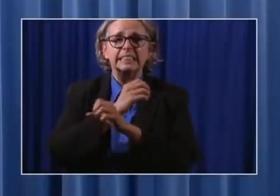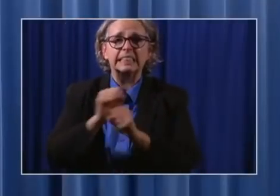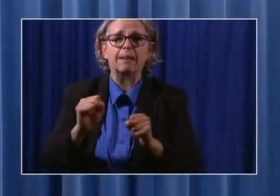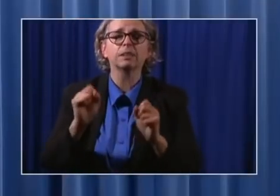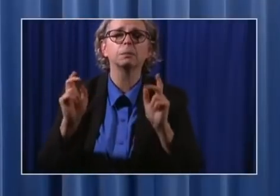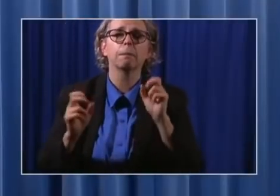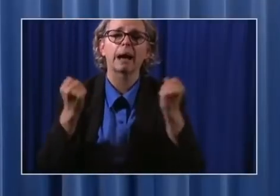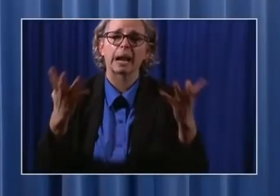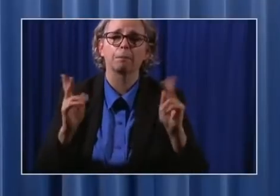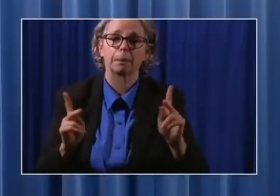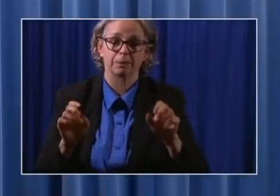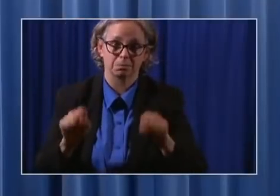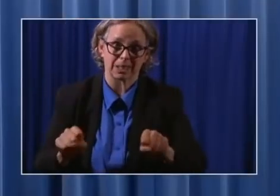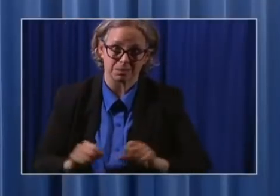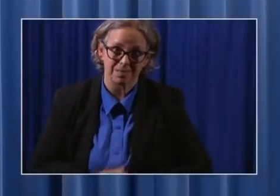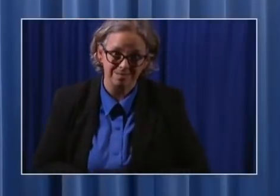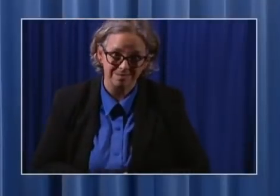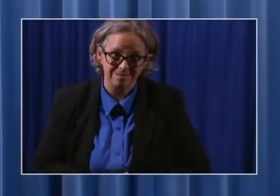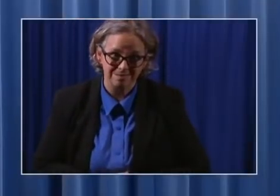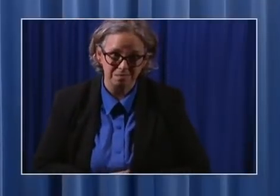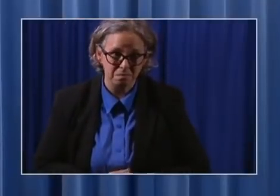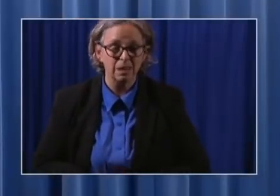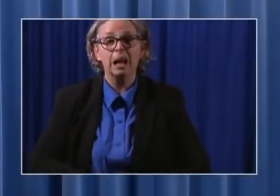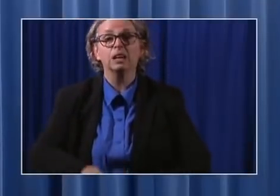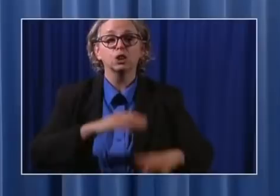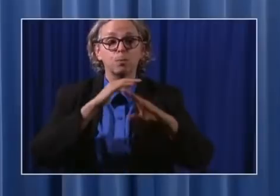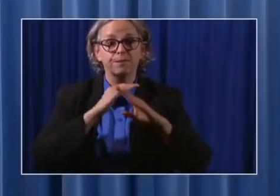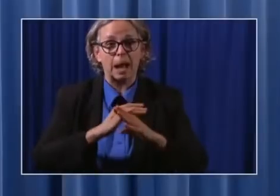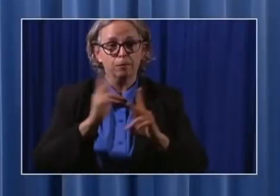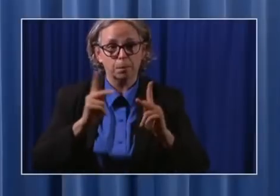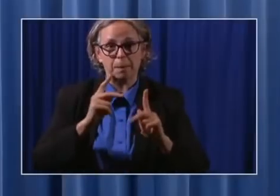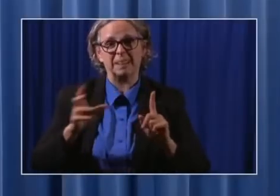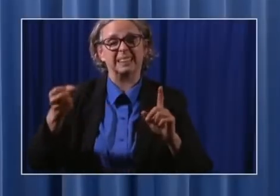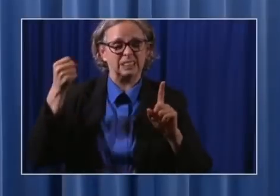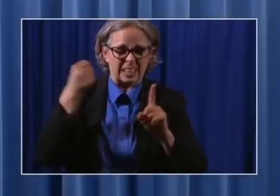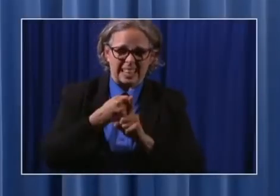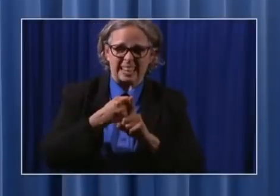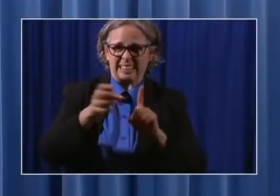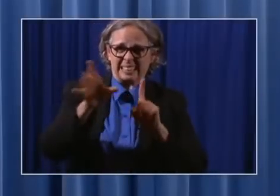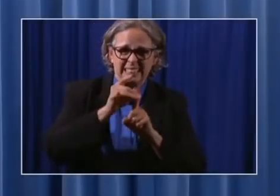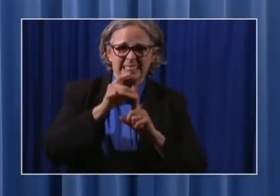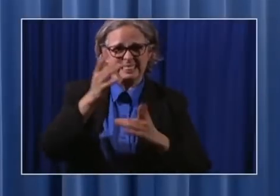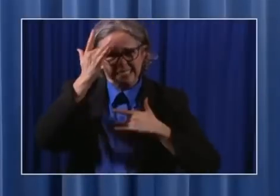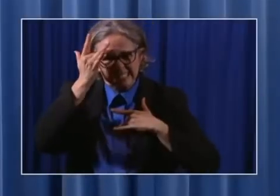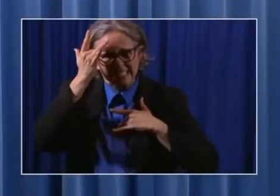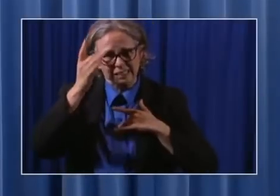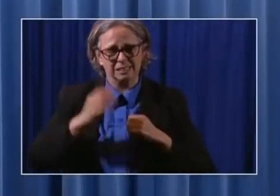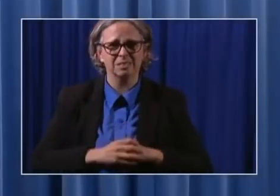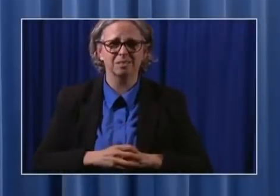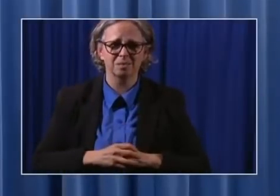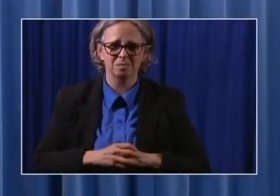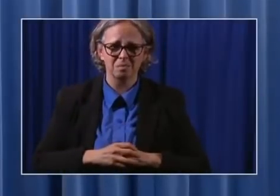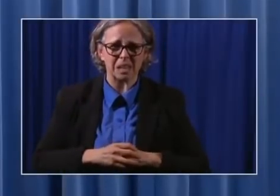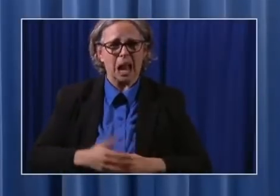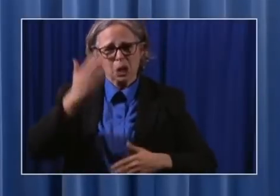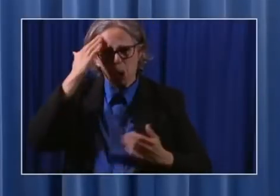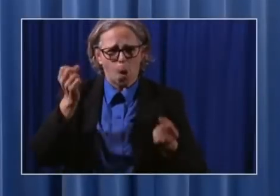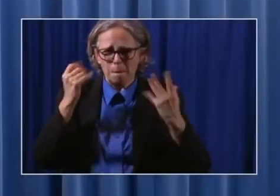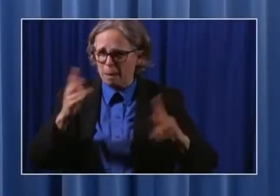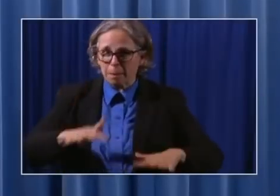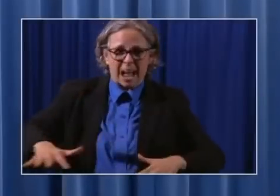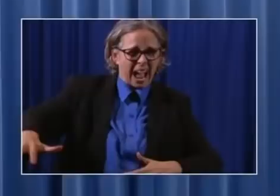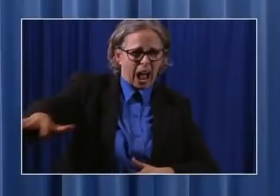keep people from getting sick, with the understanding that there are a lot of people out there who are watching this today who got very, very